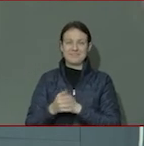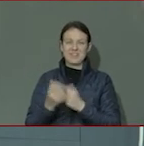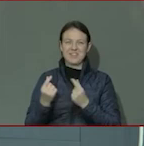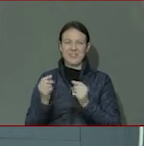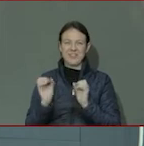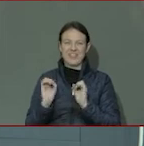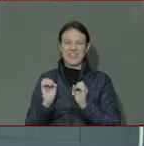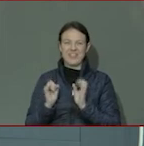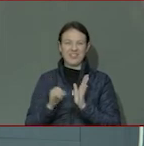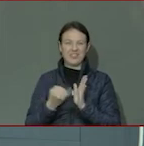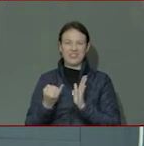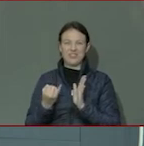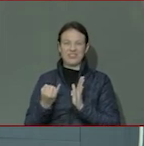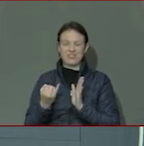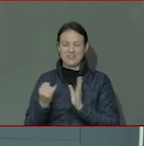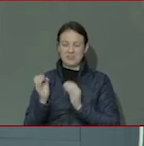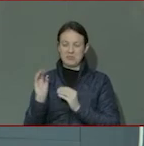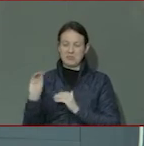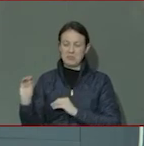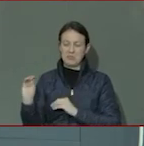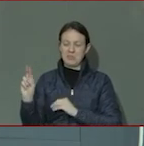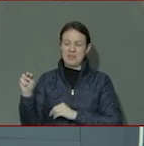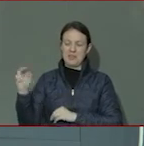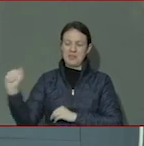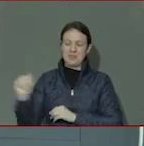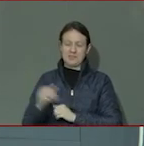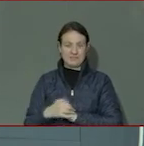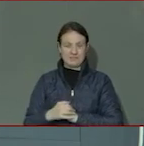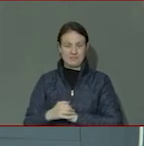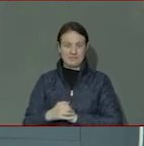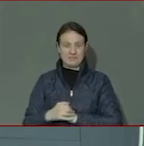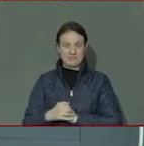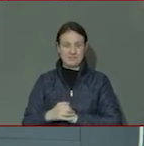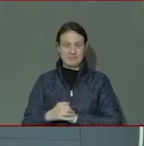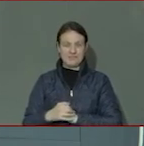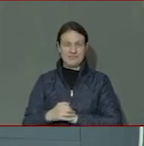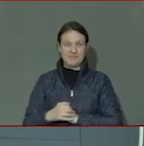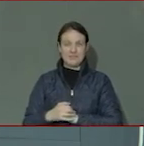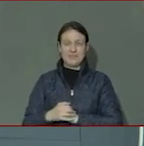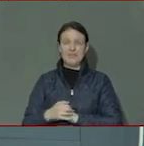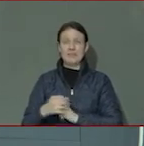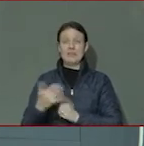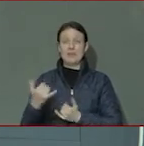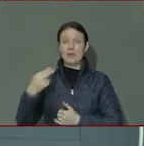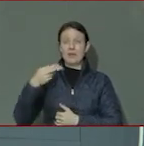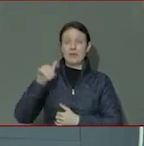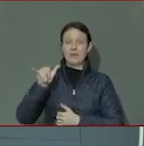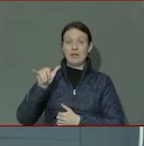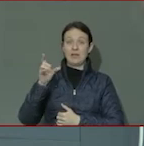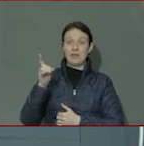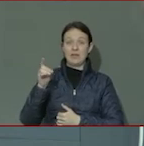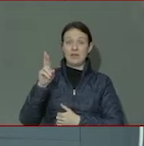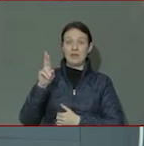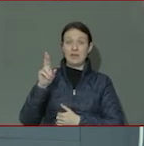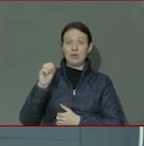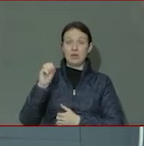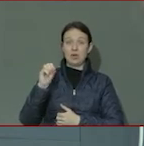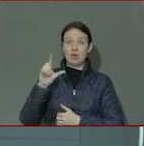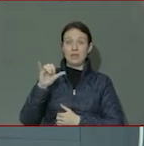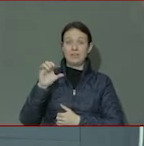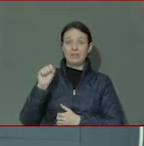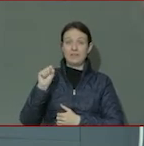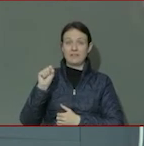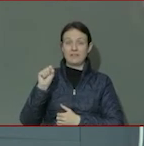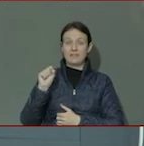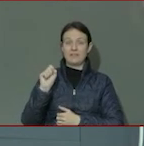anything. Not in this case. Okay. So in other words, my hydrolysis reaction will be